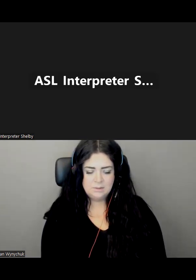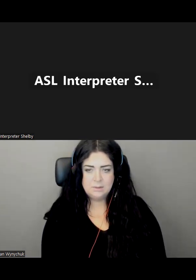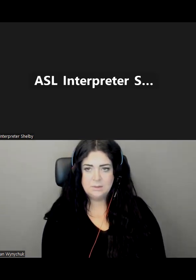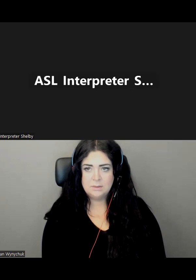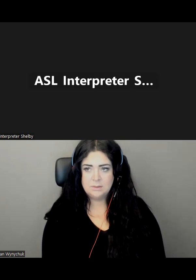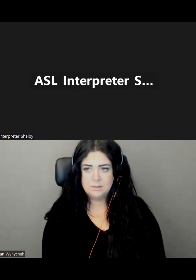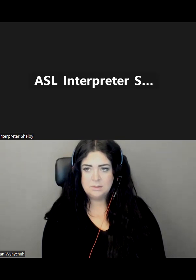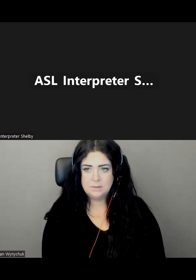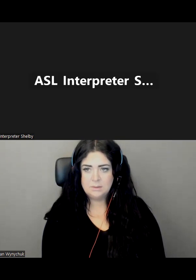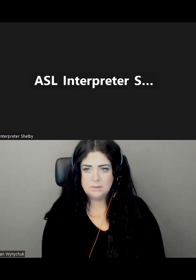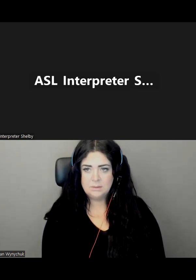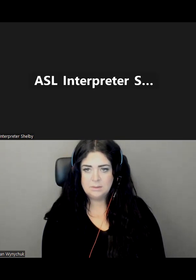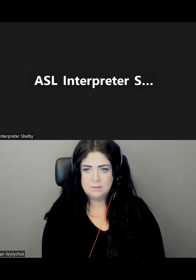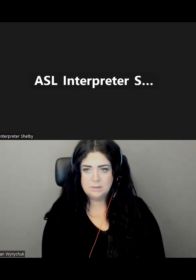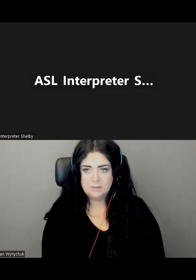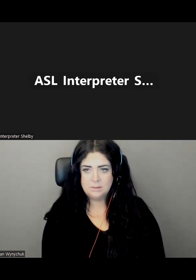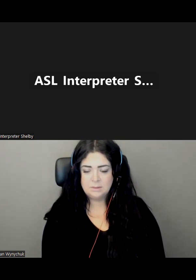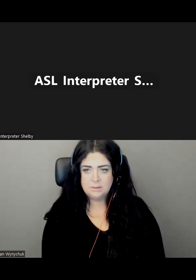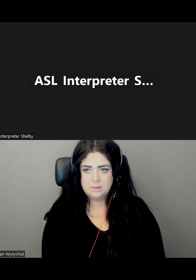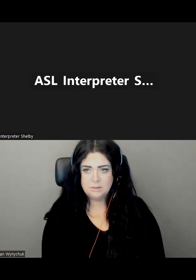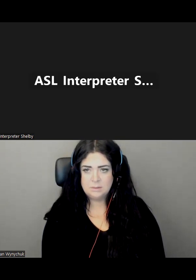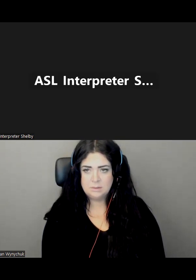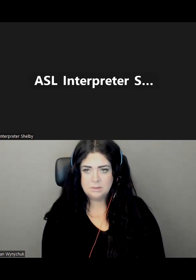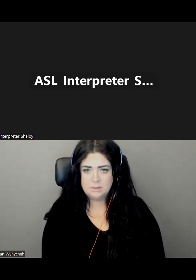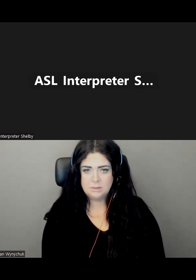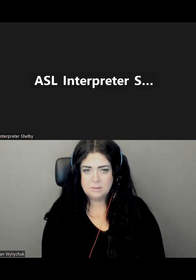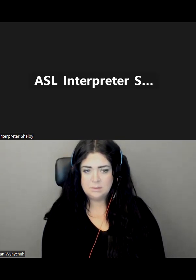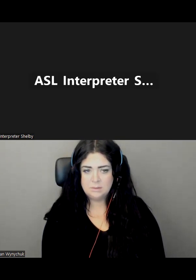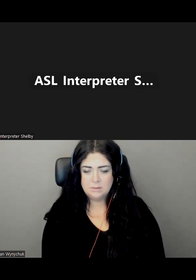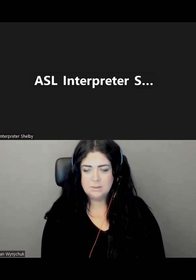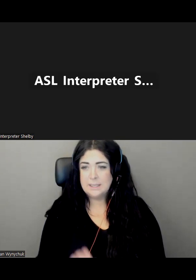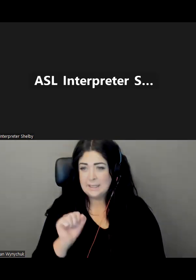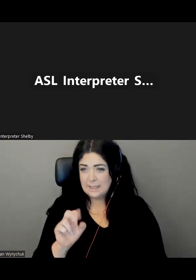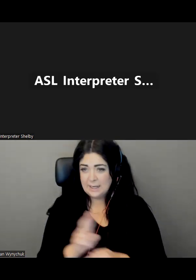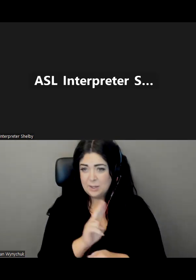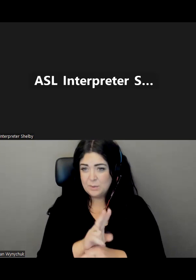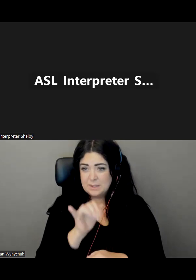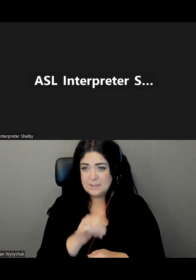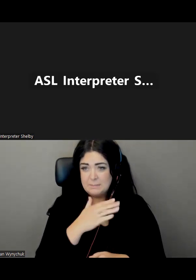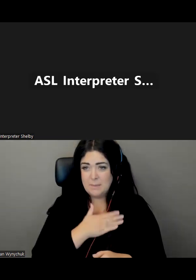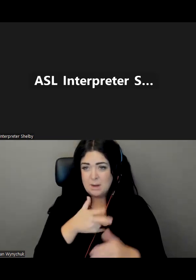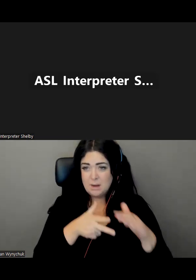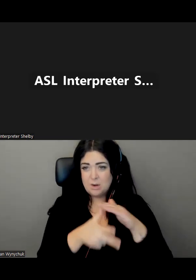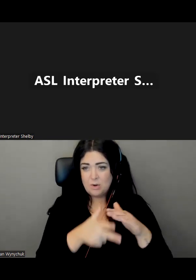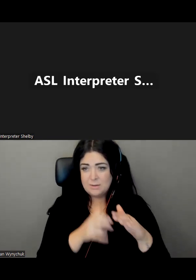Question during registration. How can I use this method in my unheated garage soon?